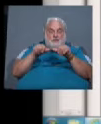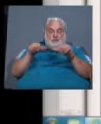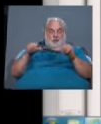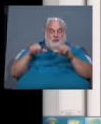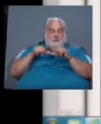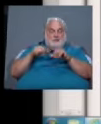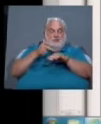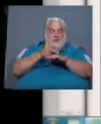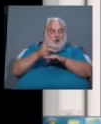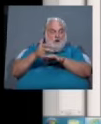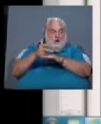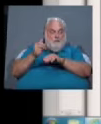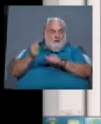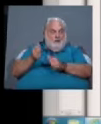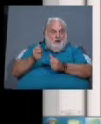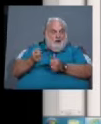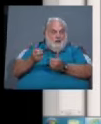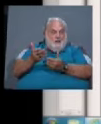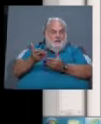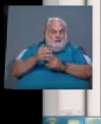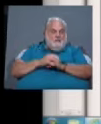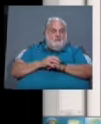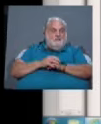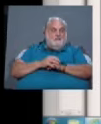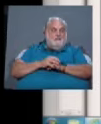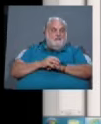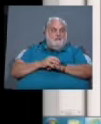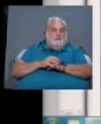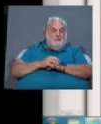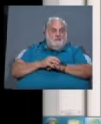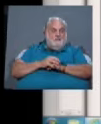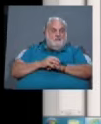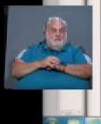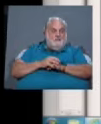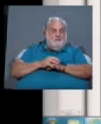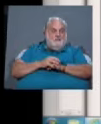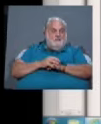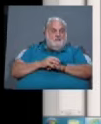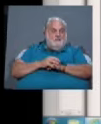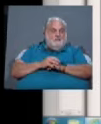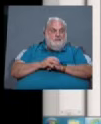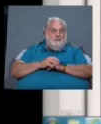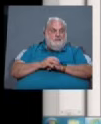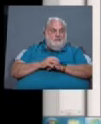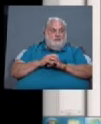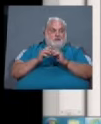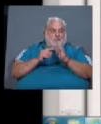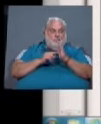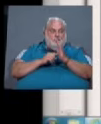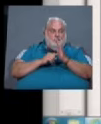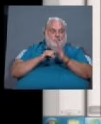being provided. So as the cursor is pointing all that out.